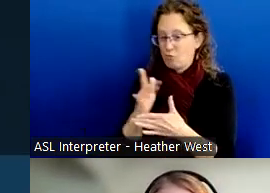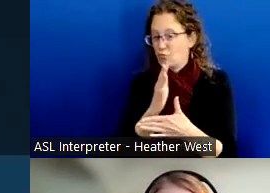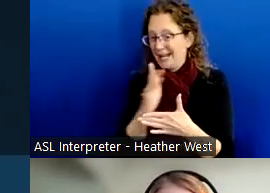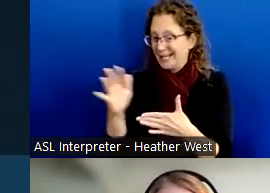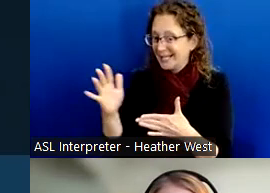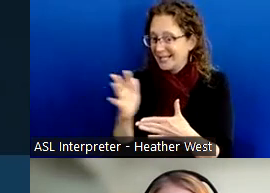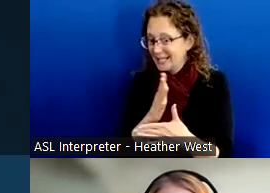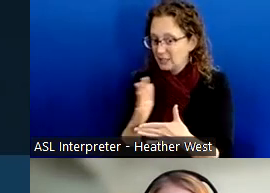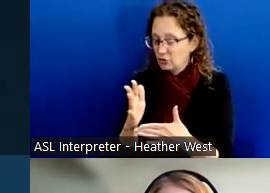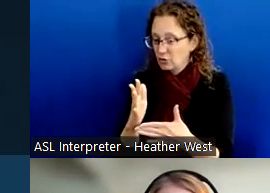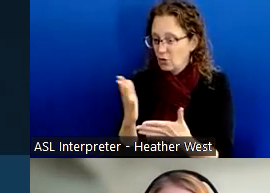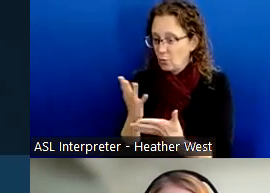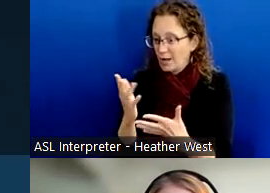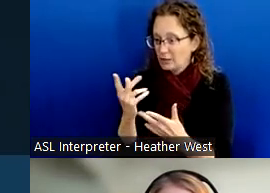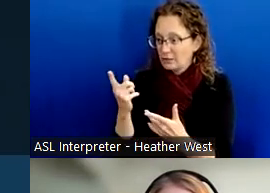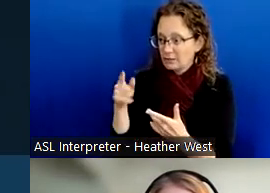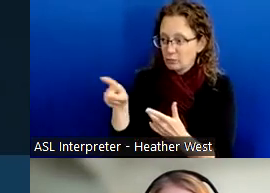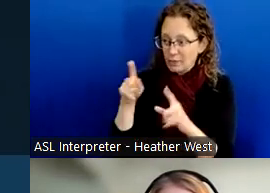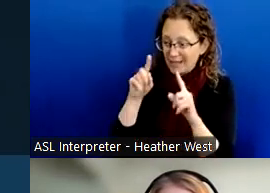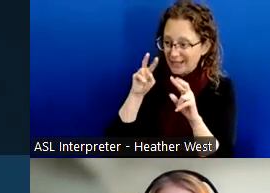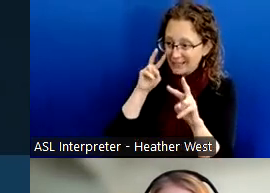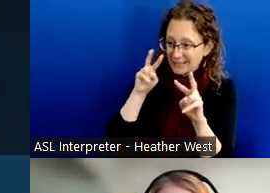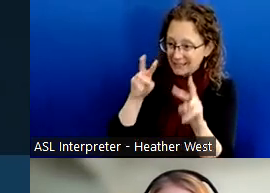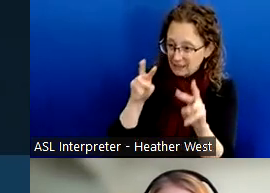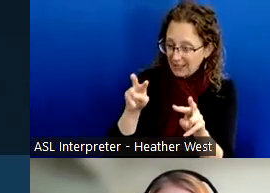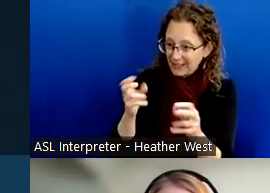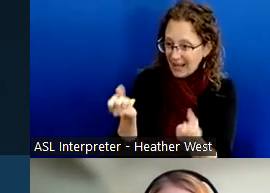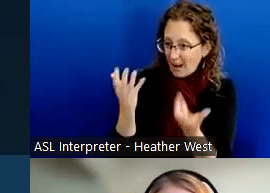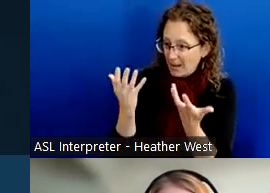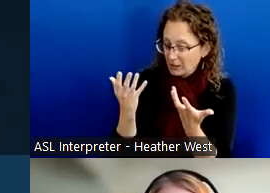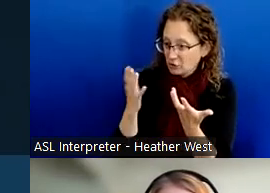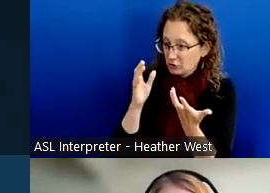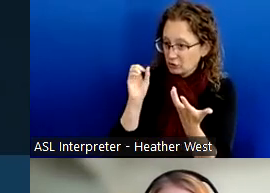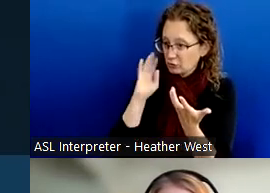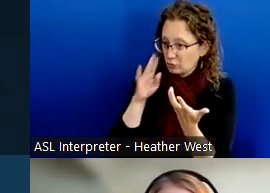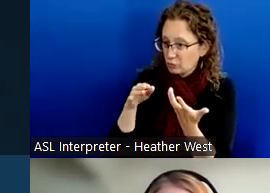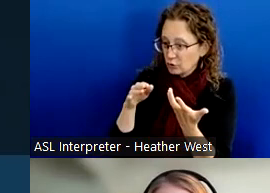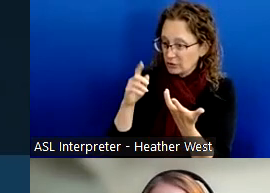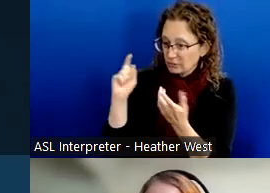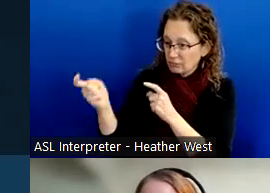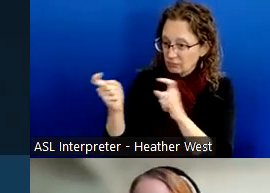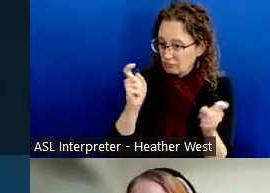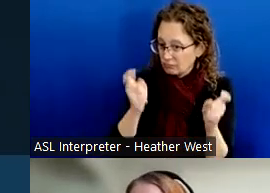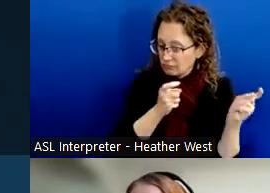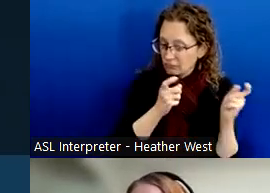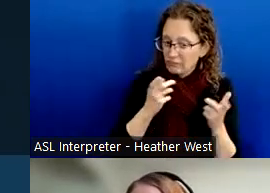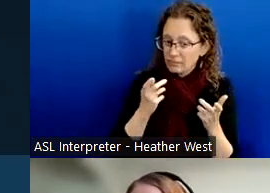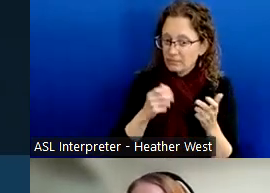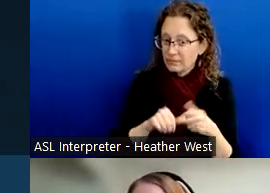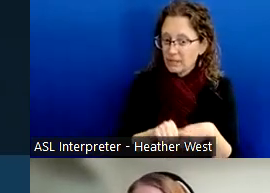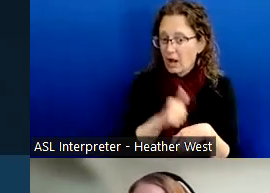what you anticipate something like this would be? Because I know your other SCP